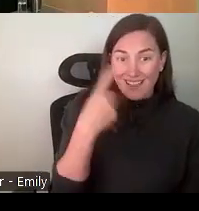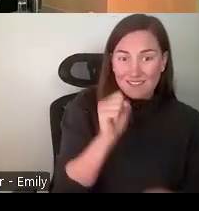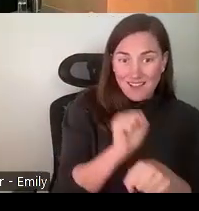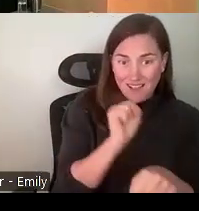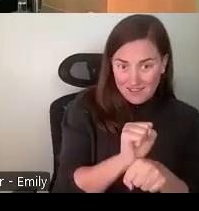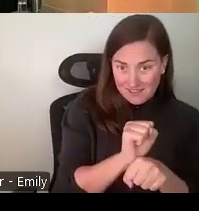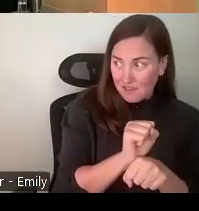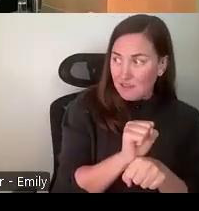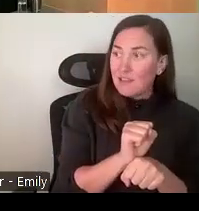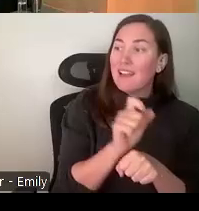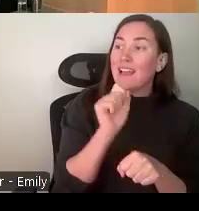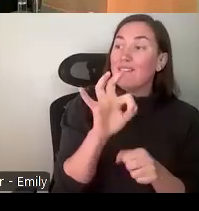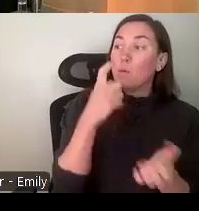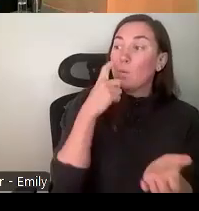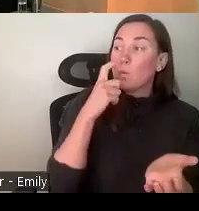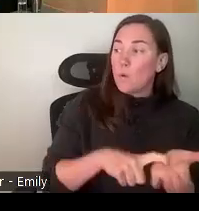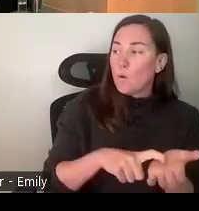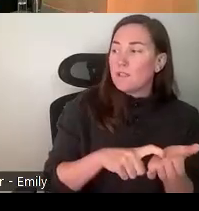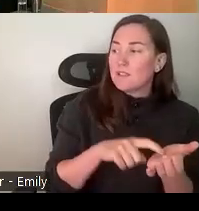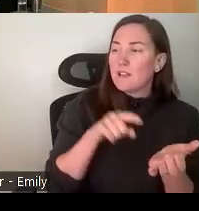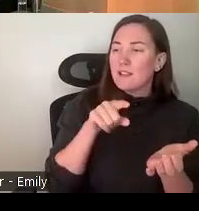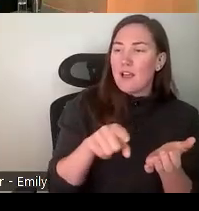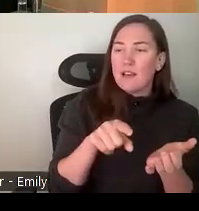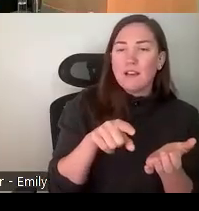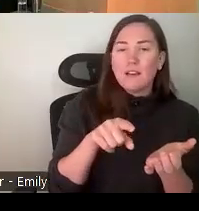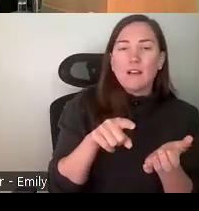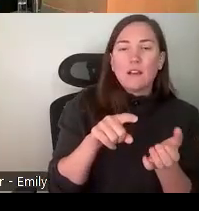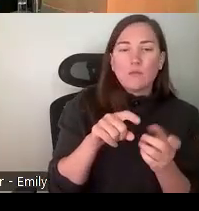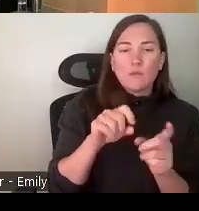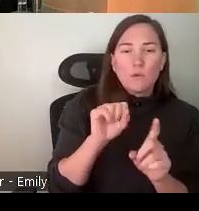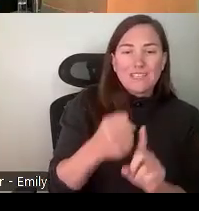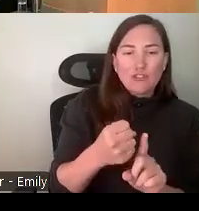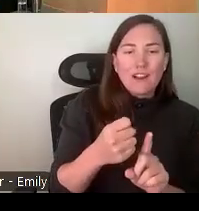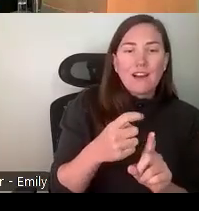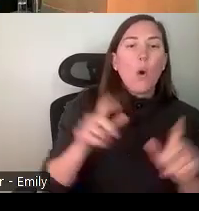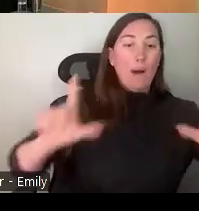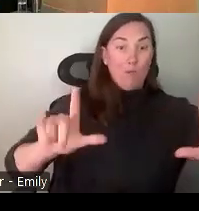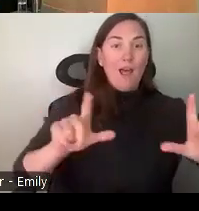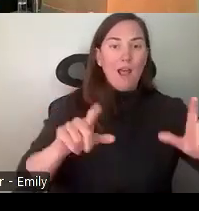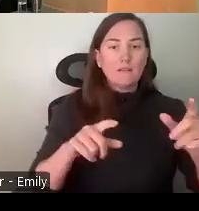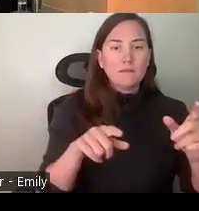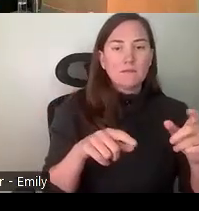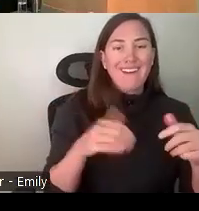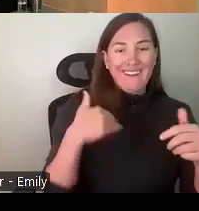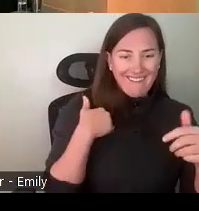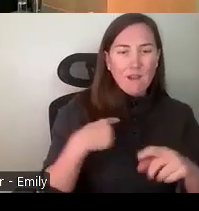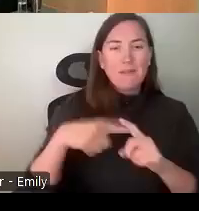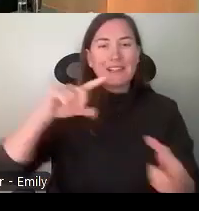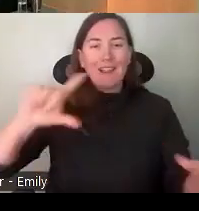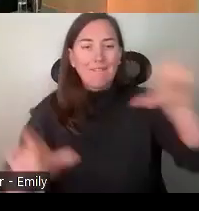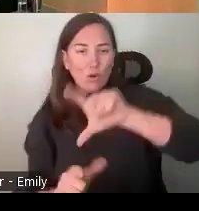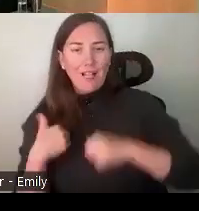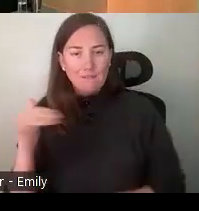In the upright condition, there were also similar associations in the inverted condition and